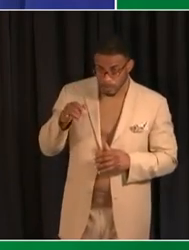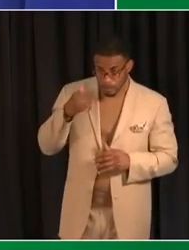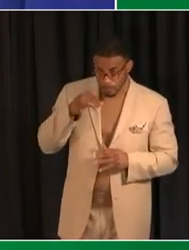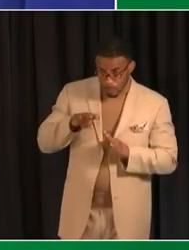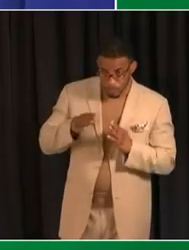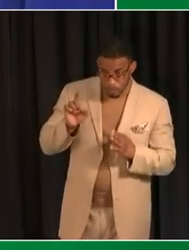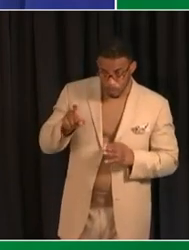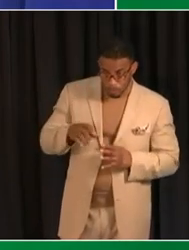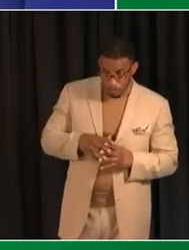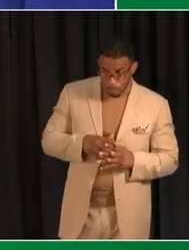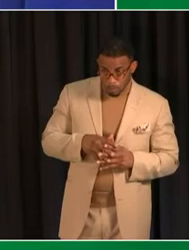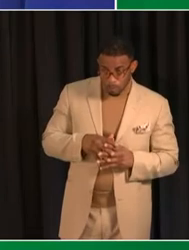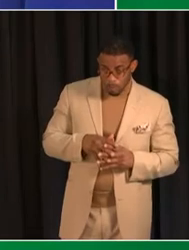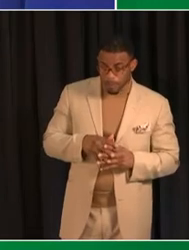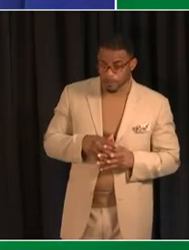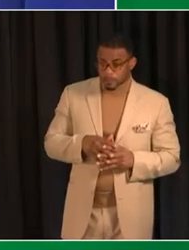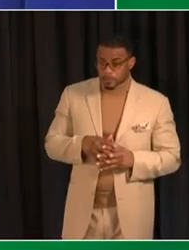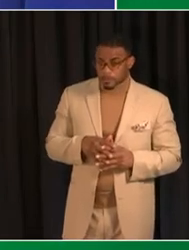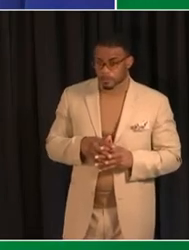Jonathan, your line should be open.